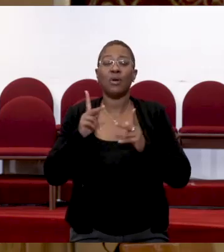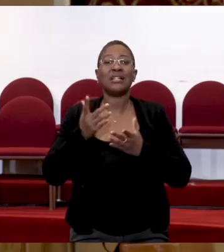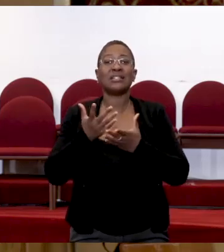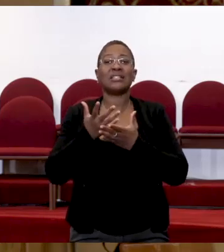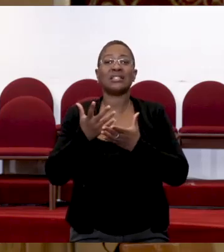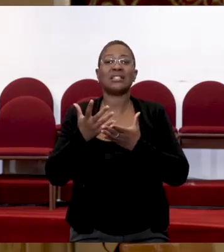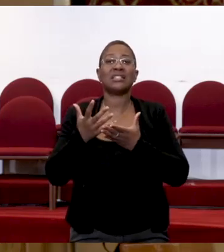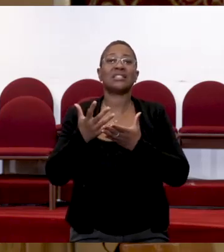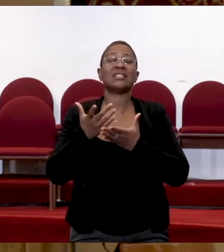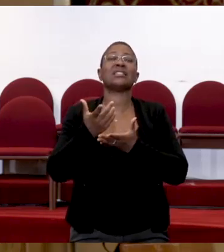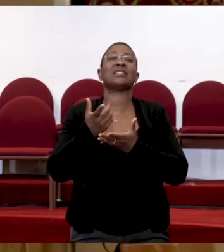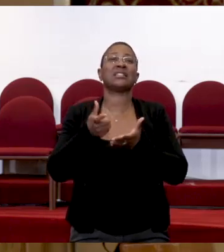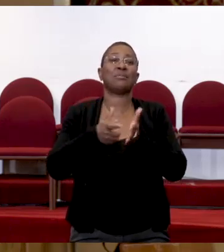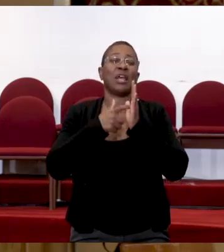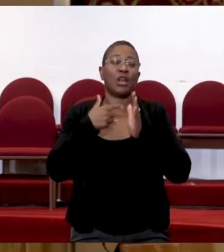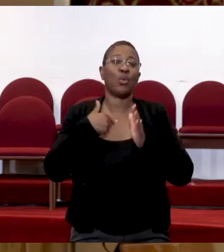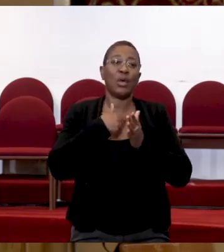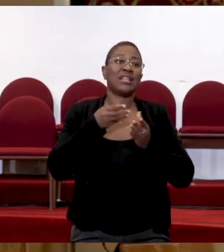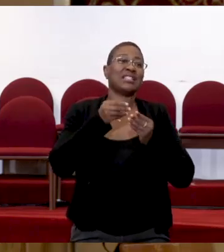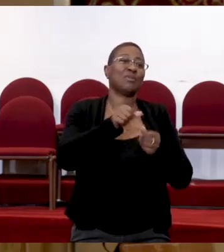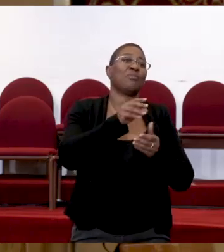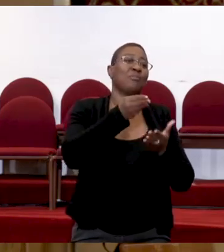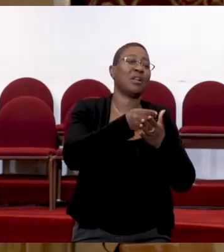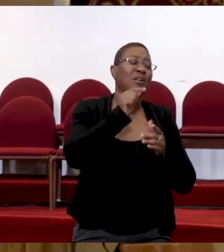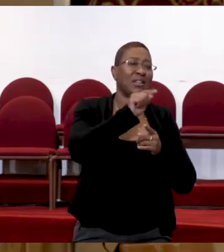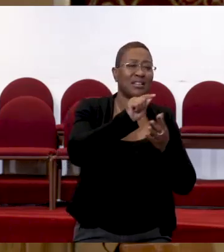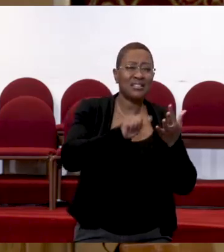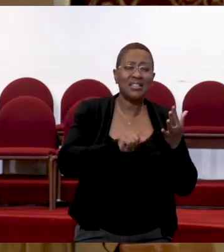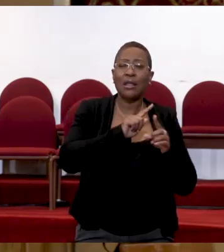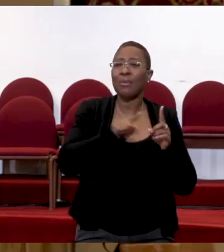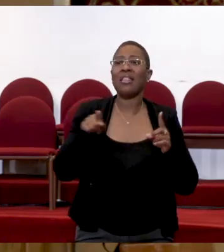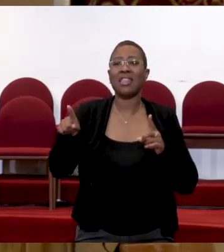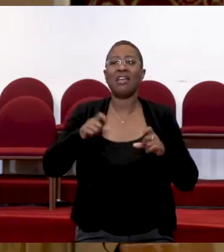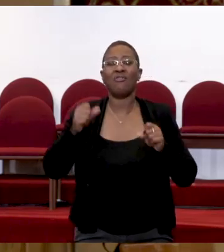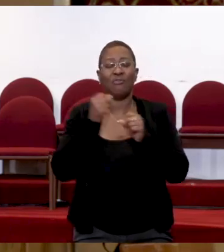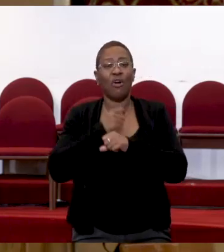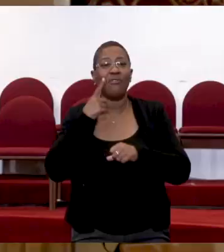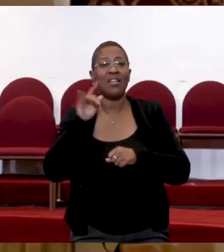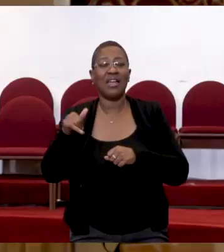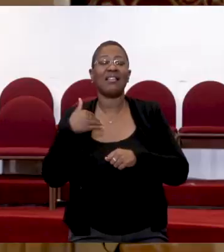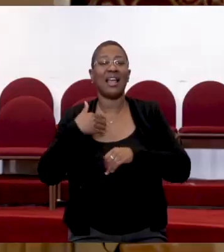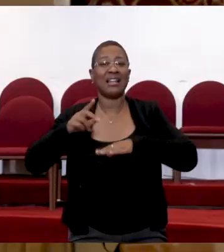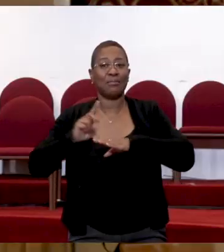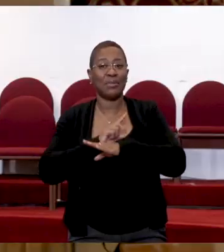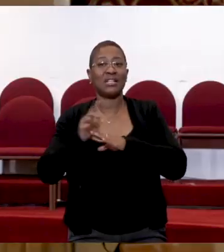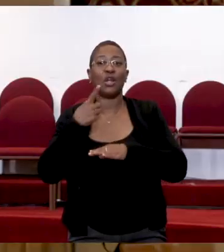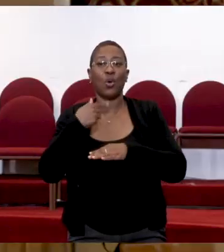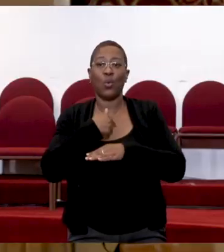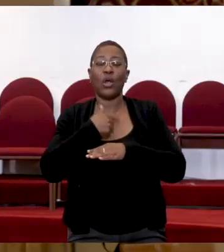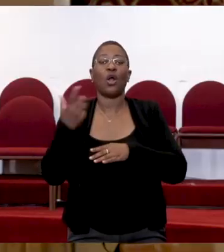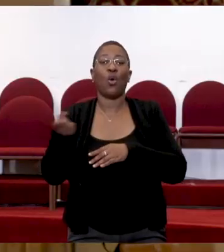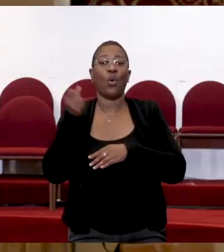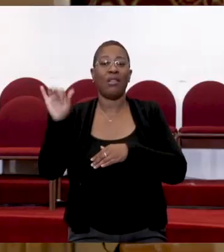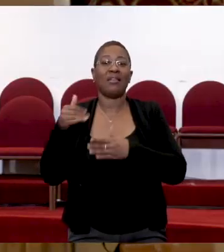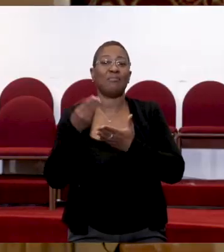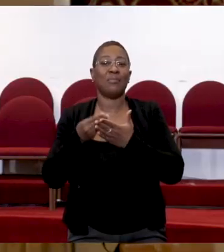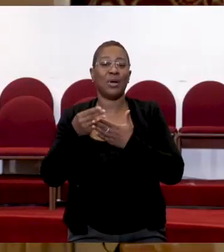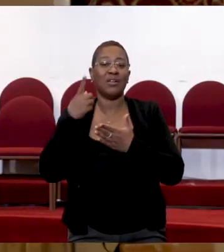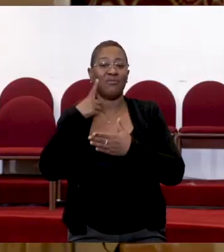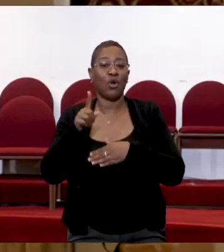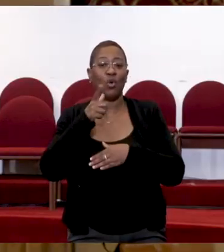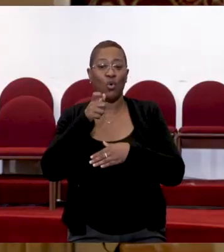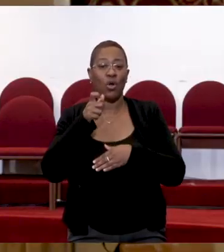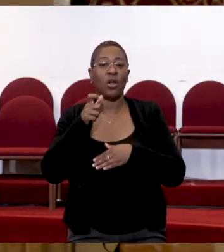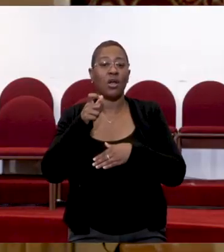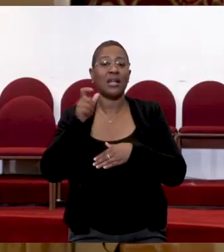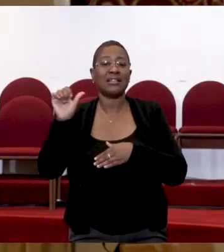if we spend money on this, we need money on this. You've heard all the needs here. They had the discipline to say, we're setting this money aside for 10